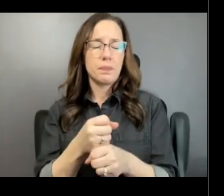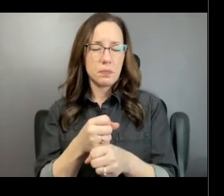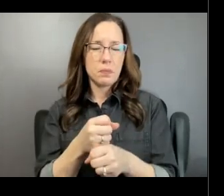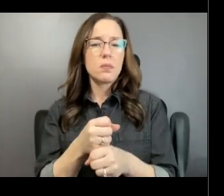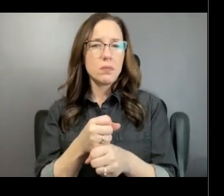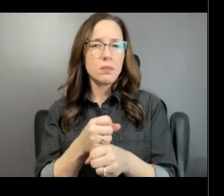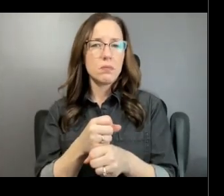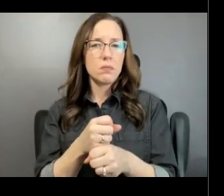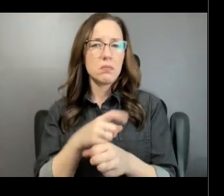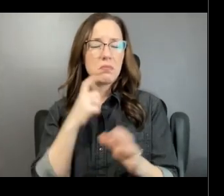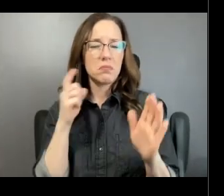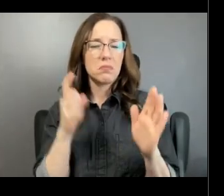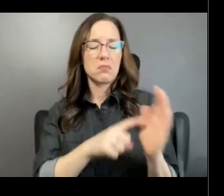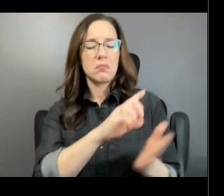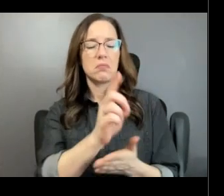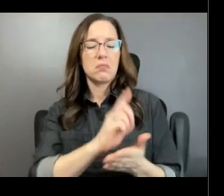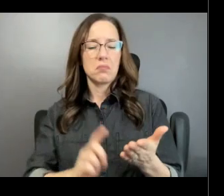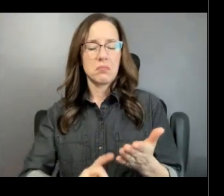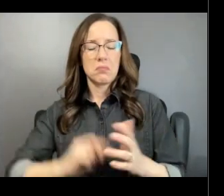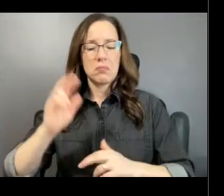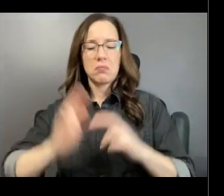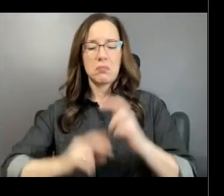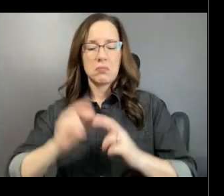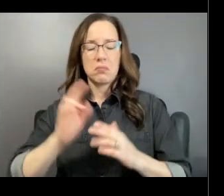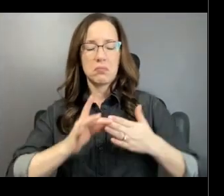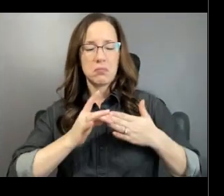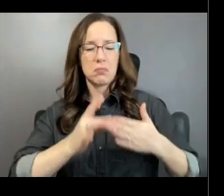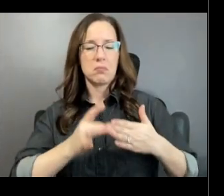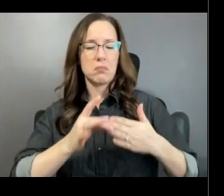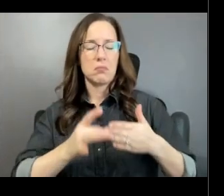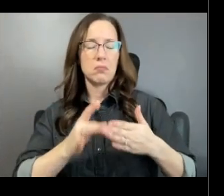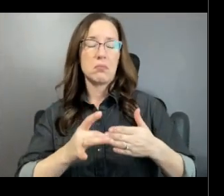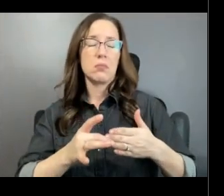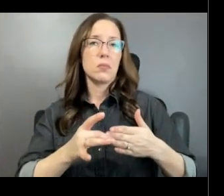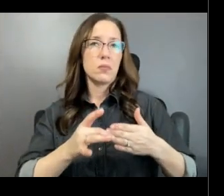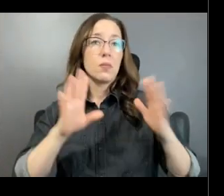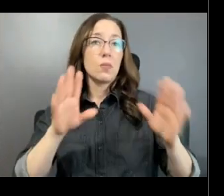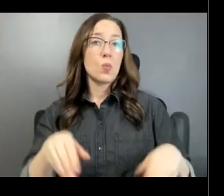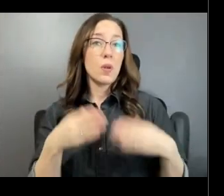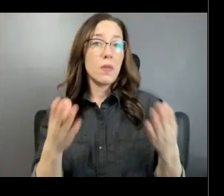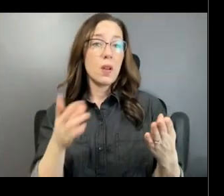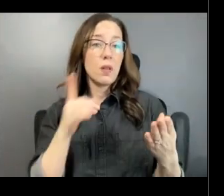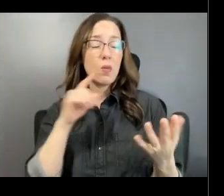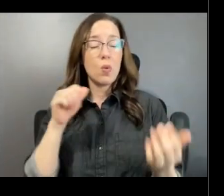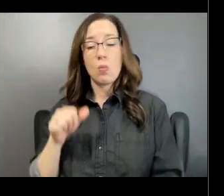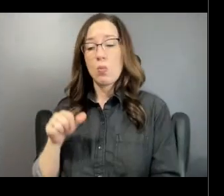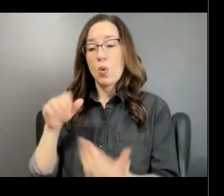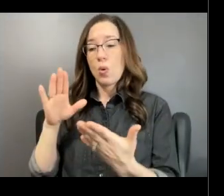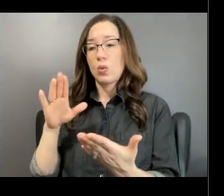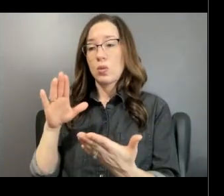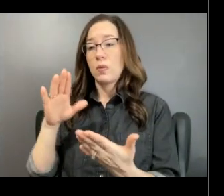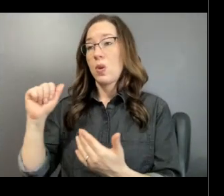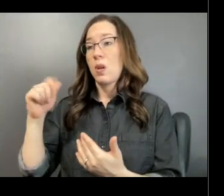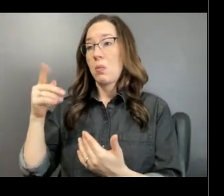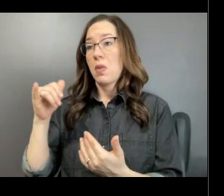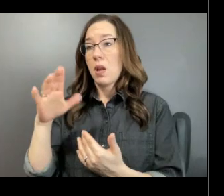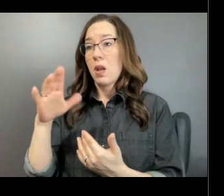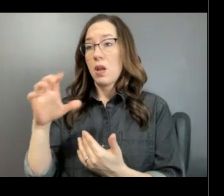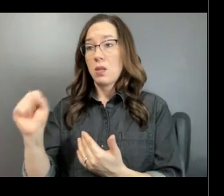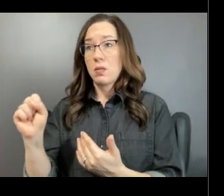the design and construction guidance provided for approaches to appliances